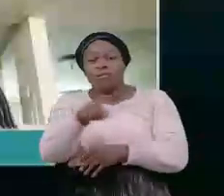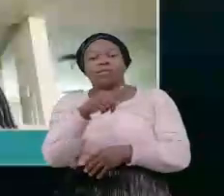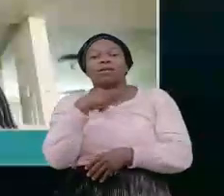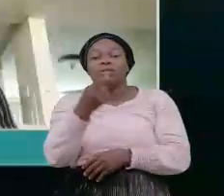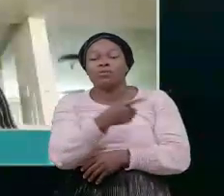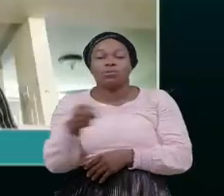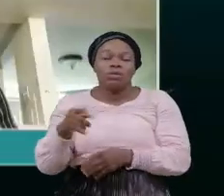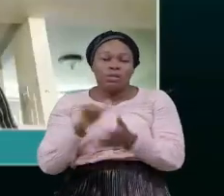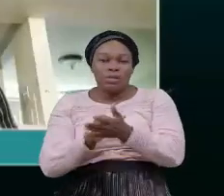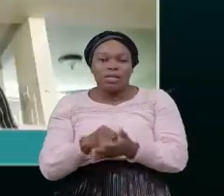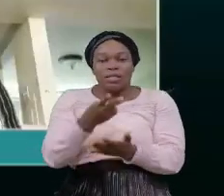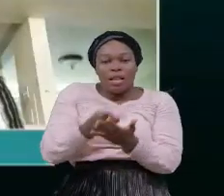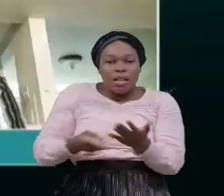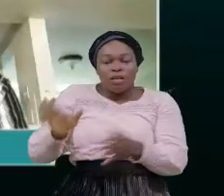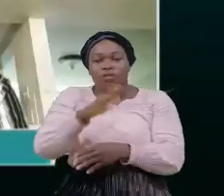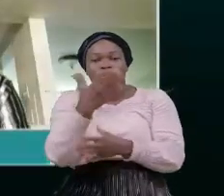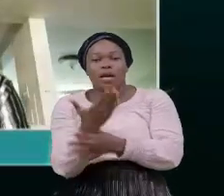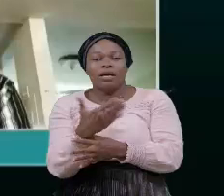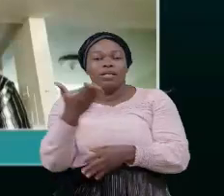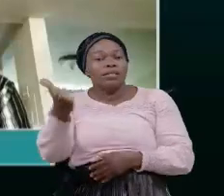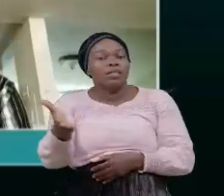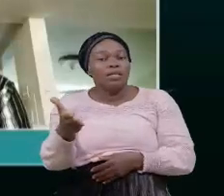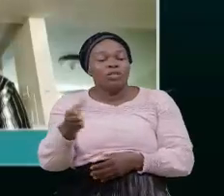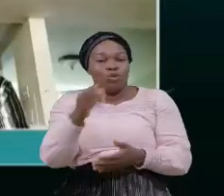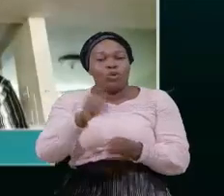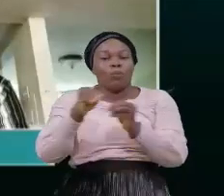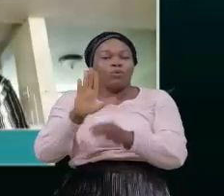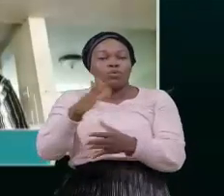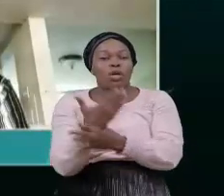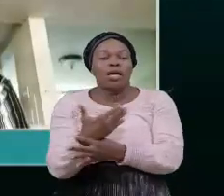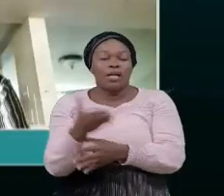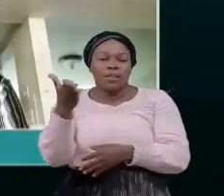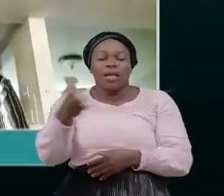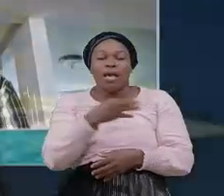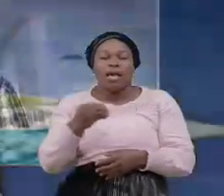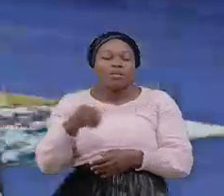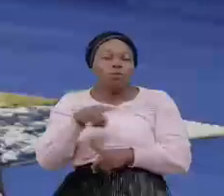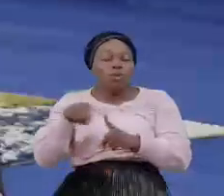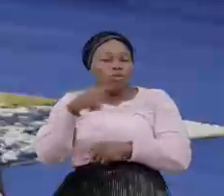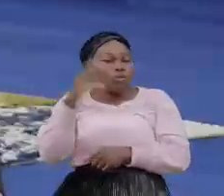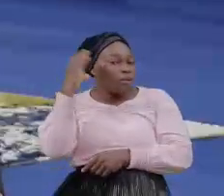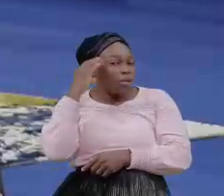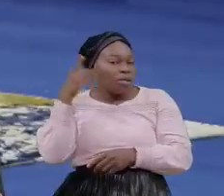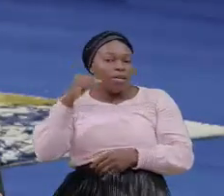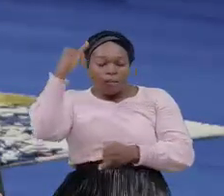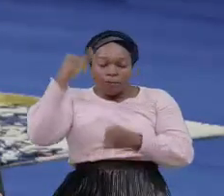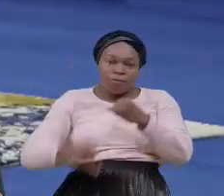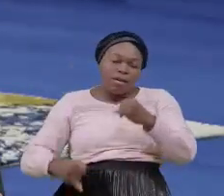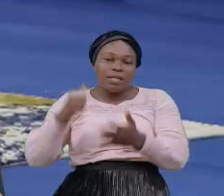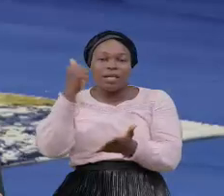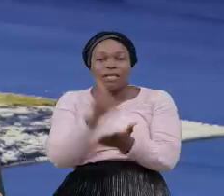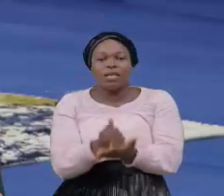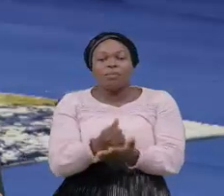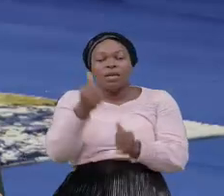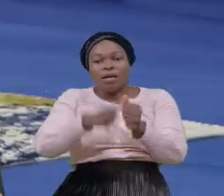there, you lay your hand there. If it says, when you hear the final, amen, everything is gone,